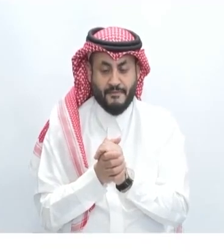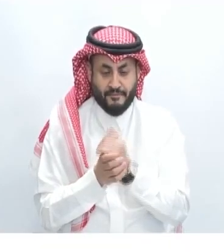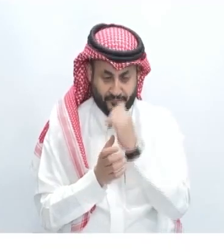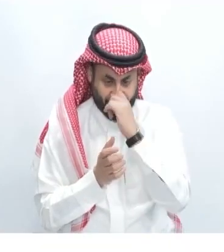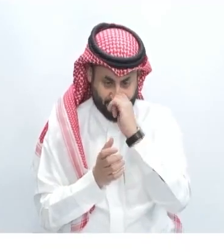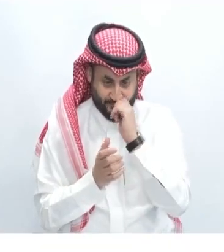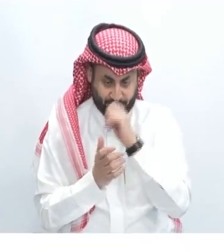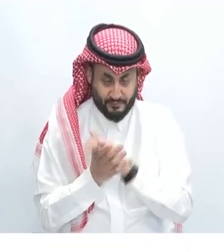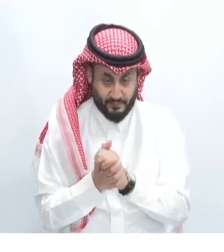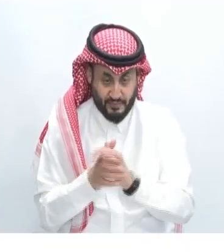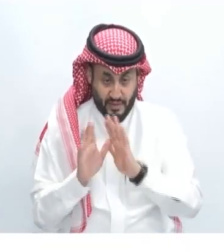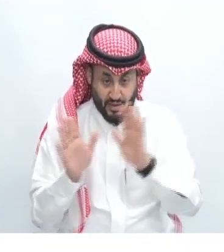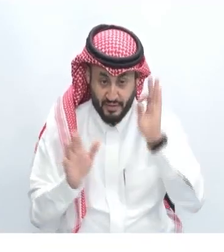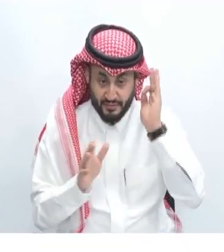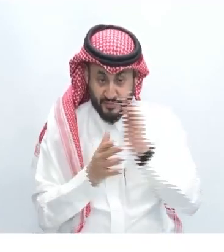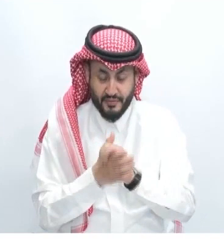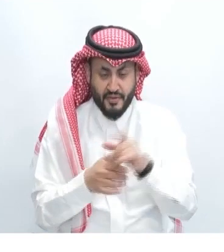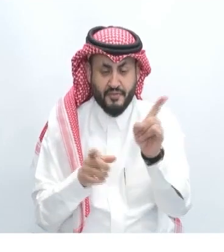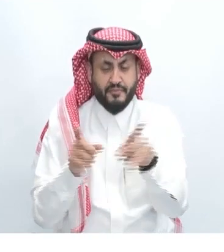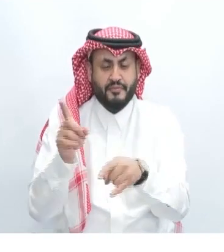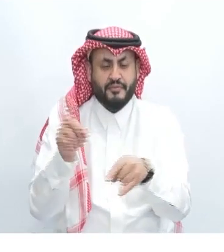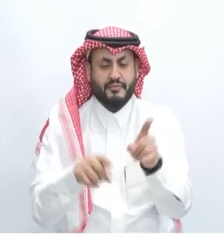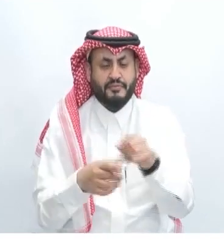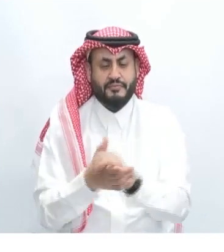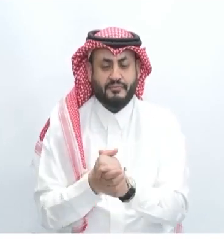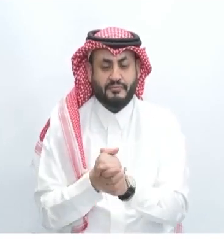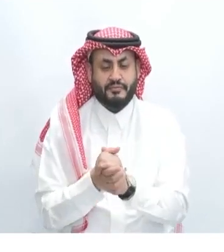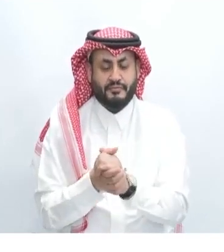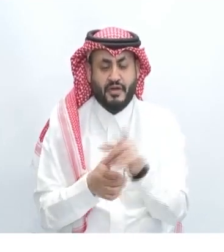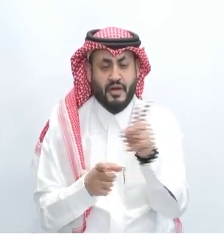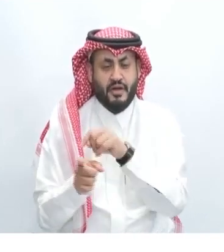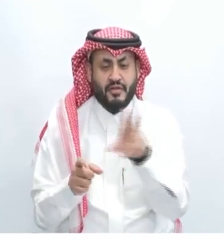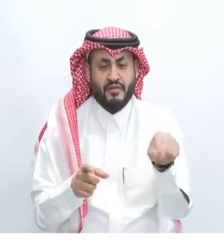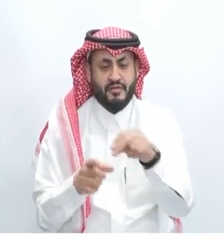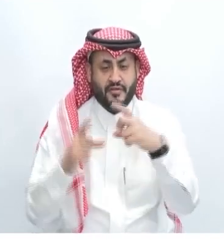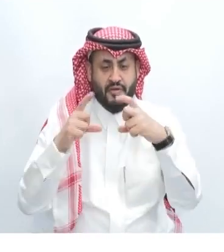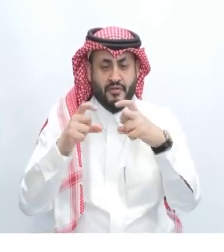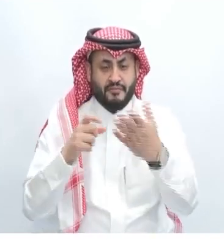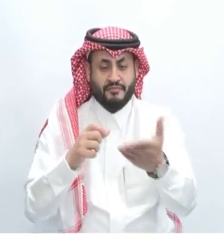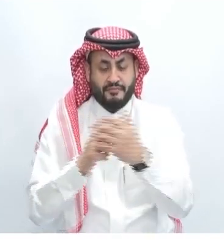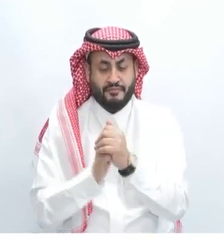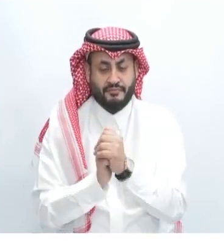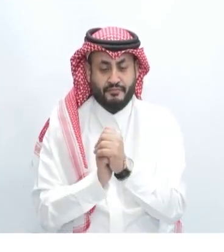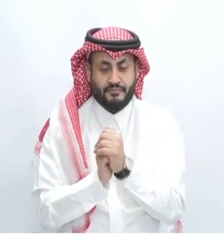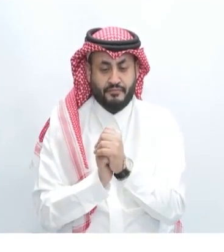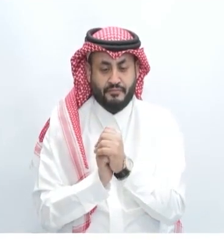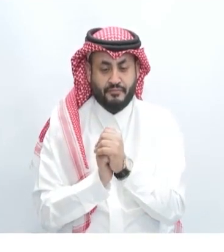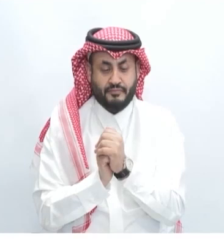this, after we listen, we did match each word with its picture, as what we did